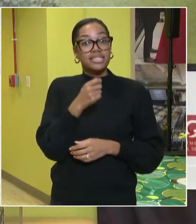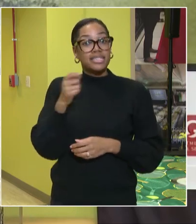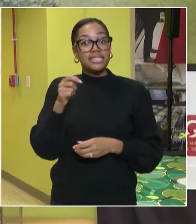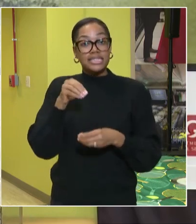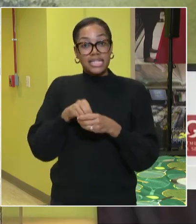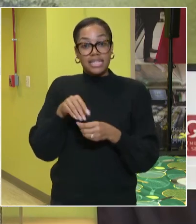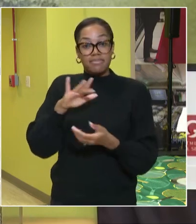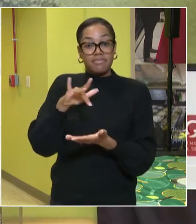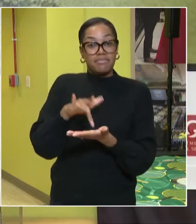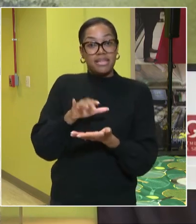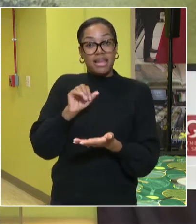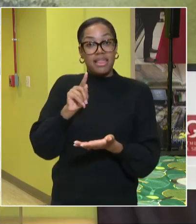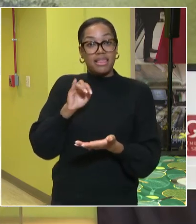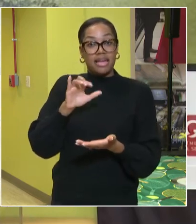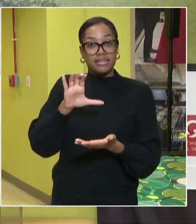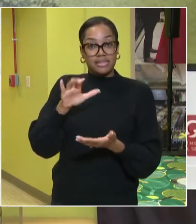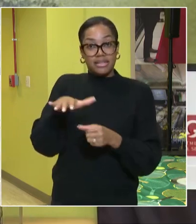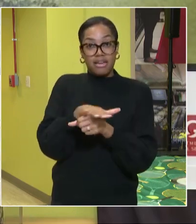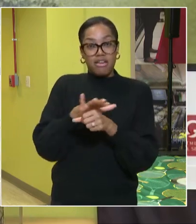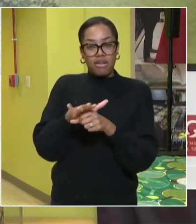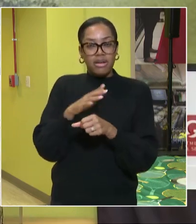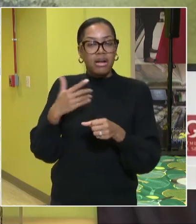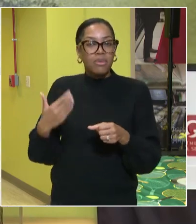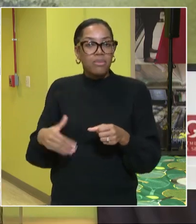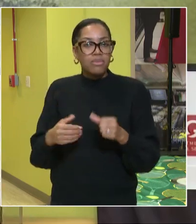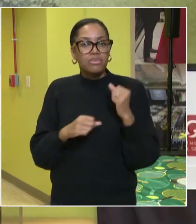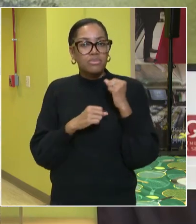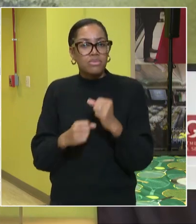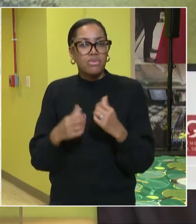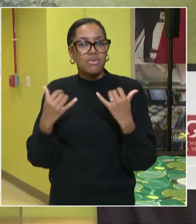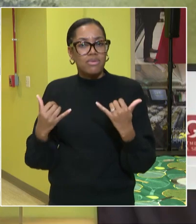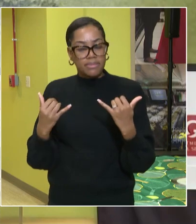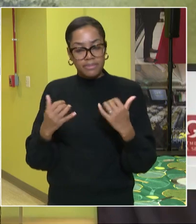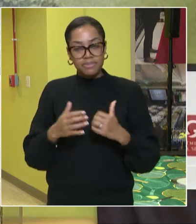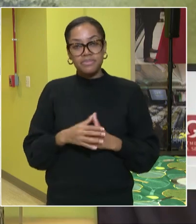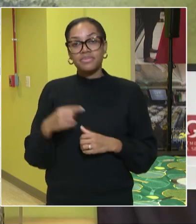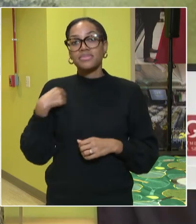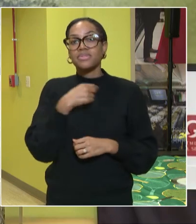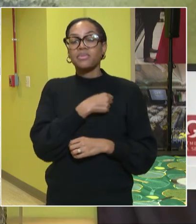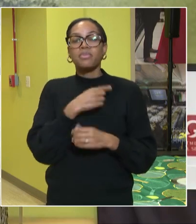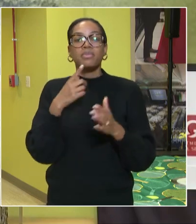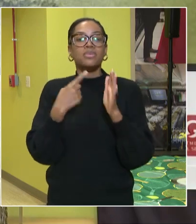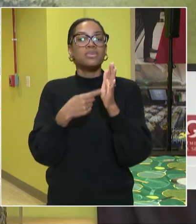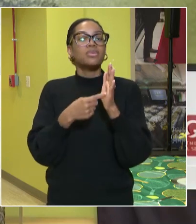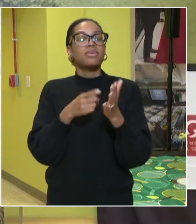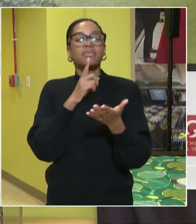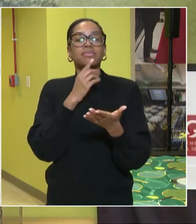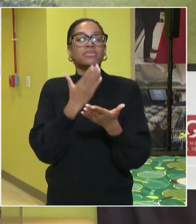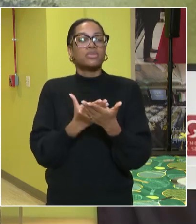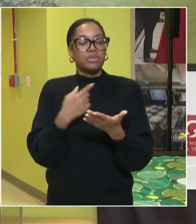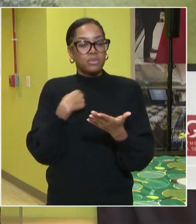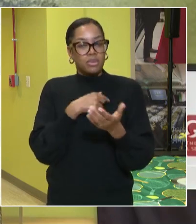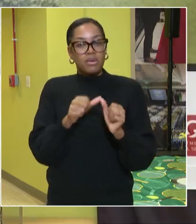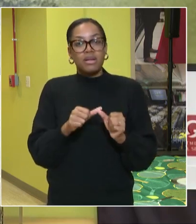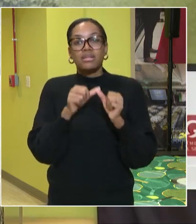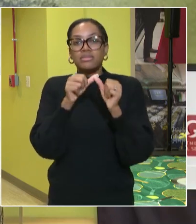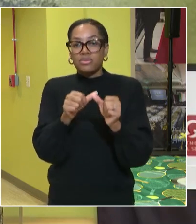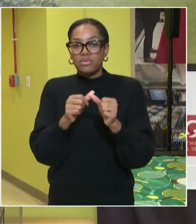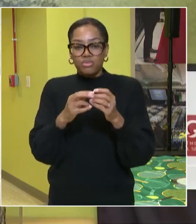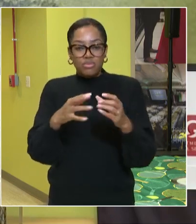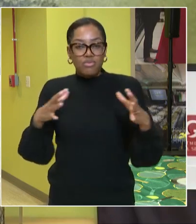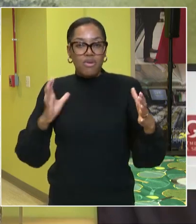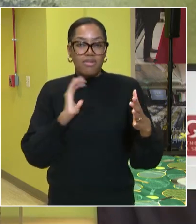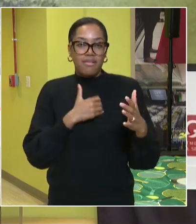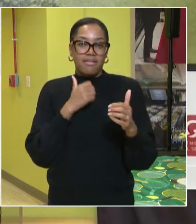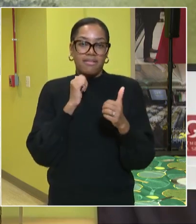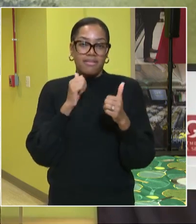This milestone is proof of our shared commitment to growing the game at every level, and I'd like to thank